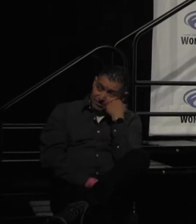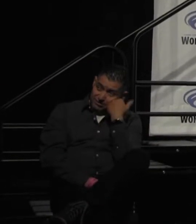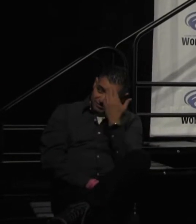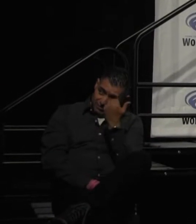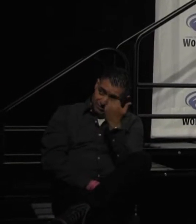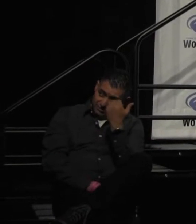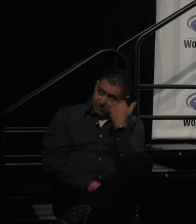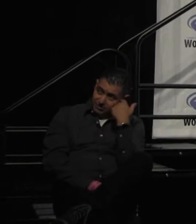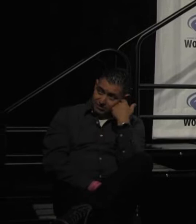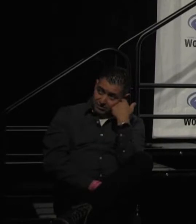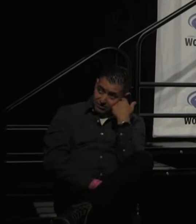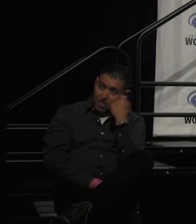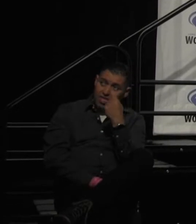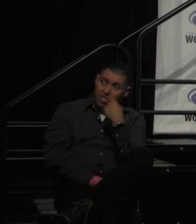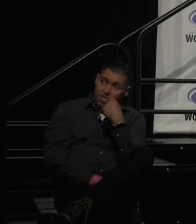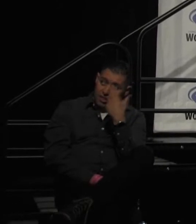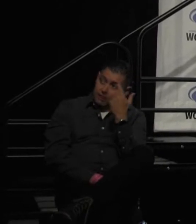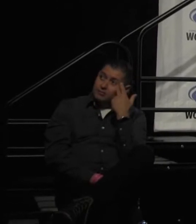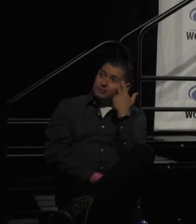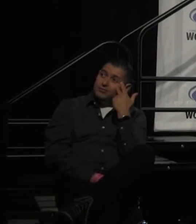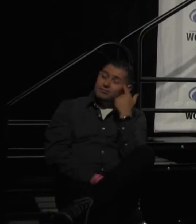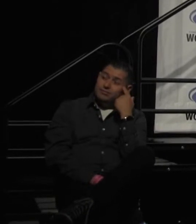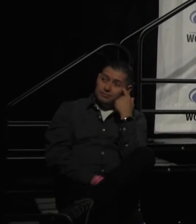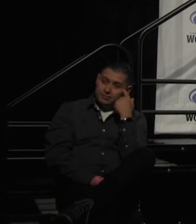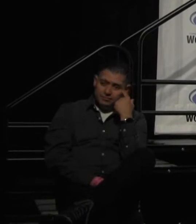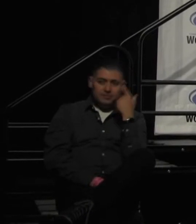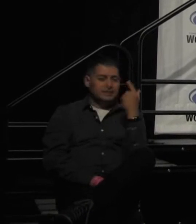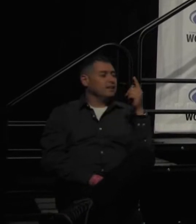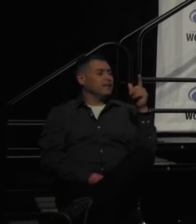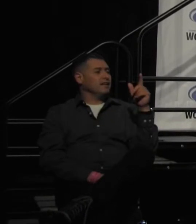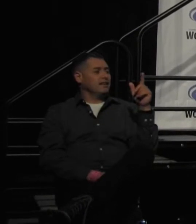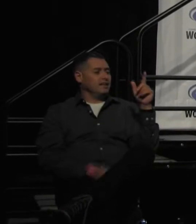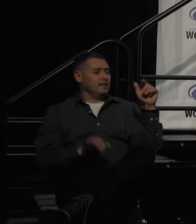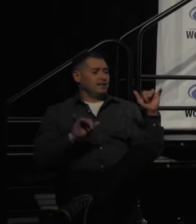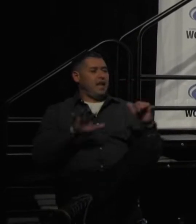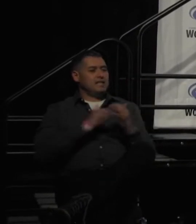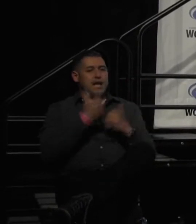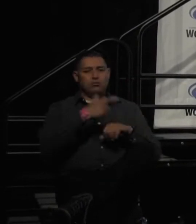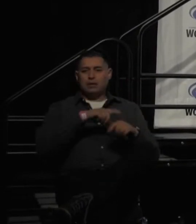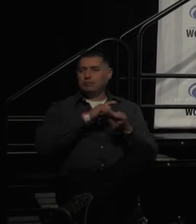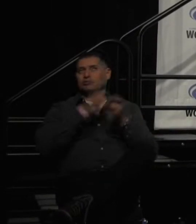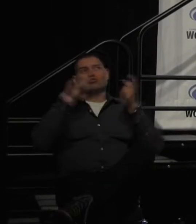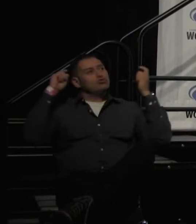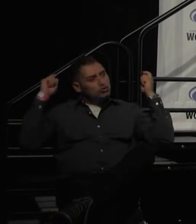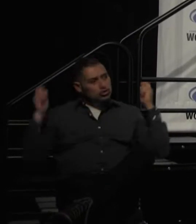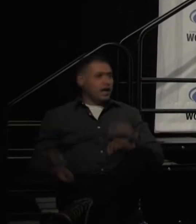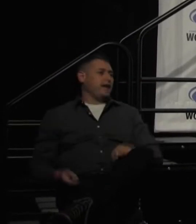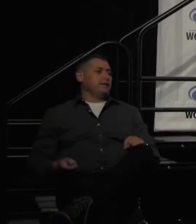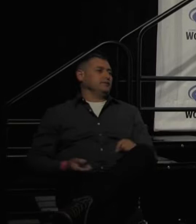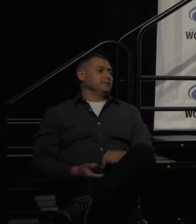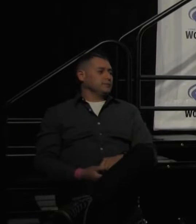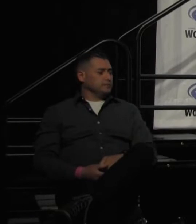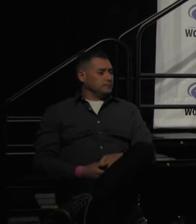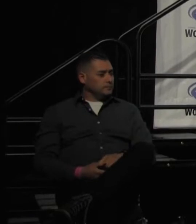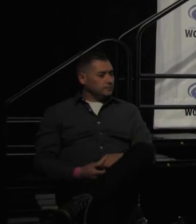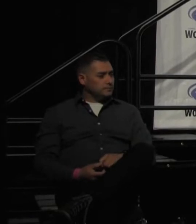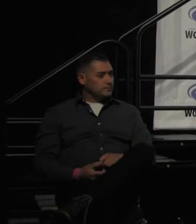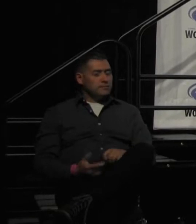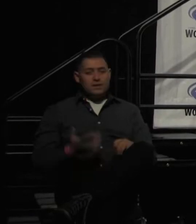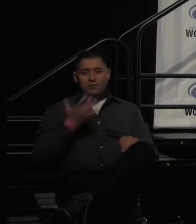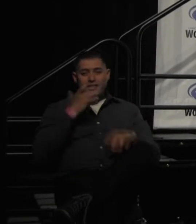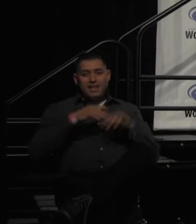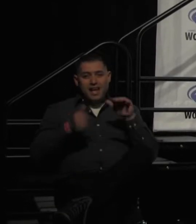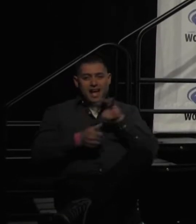This will be cool. Hey, man. Say, now that is indicative of how times change. Yeah. Instead of